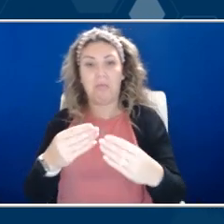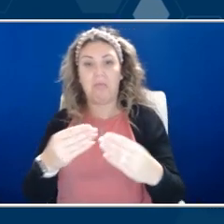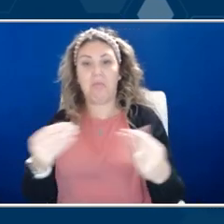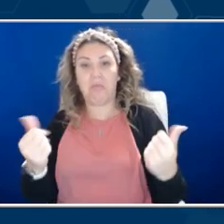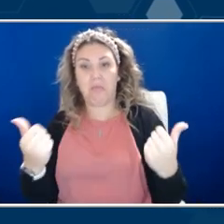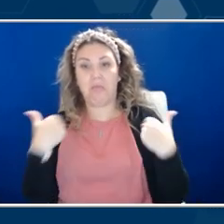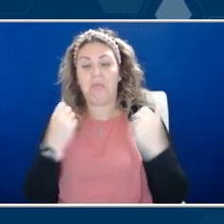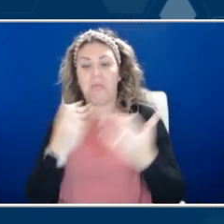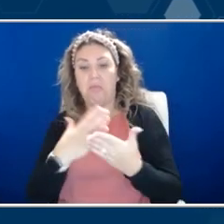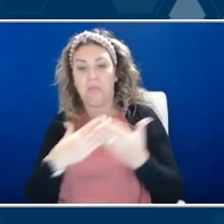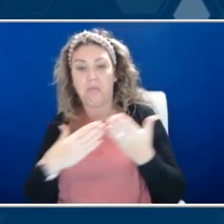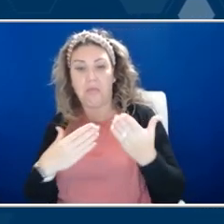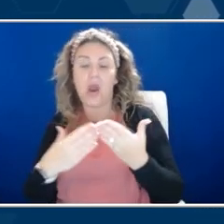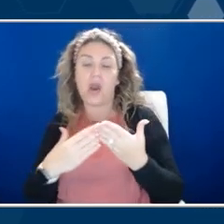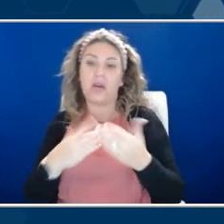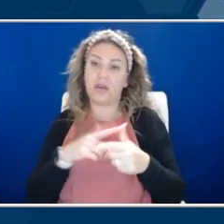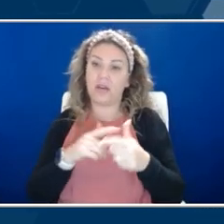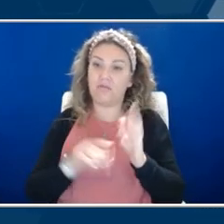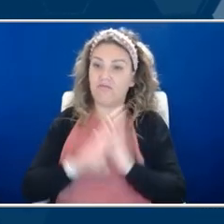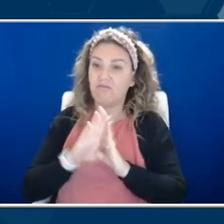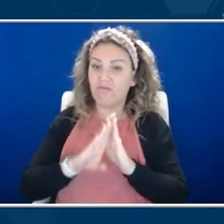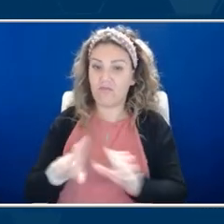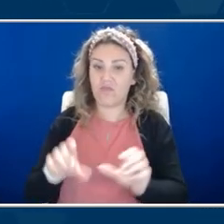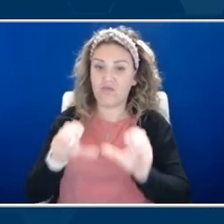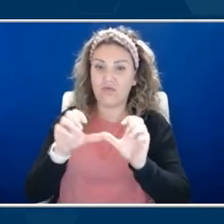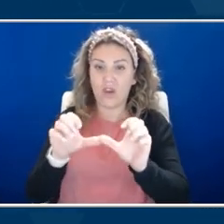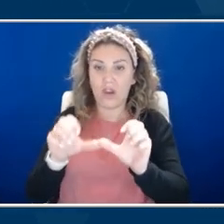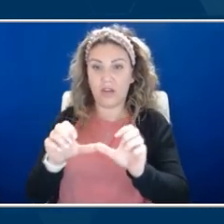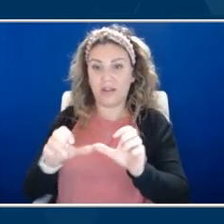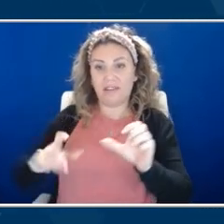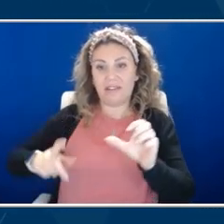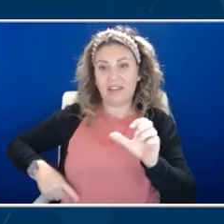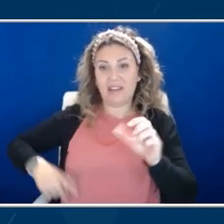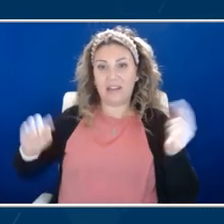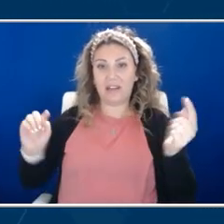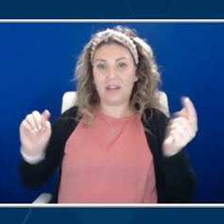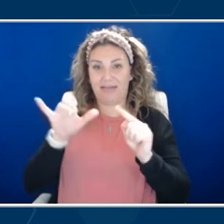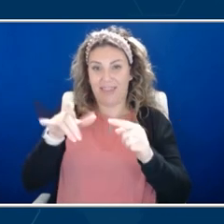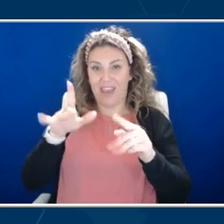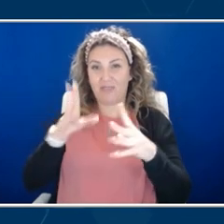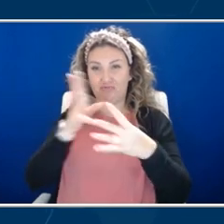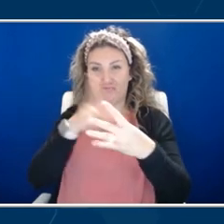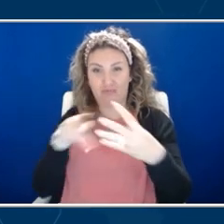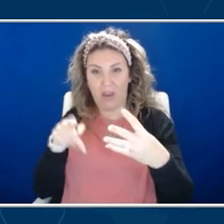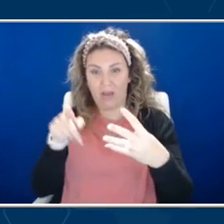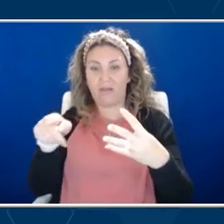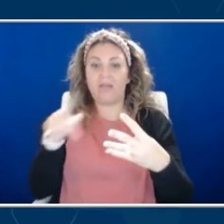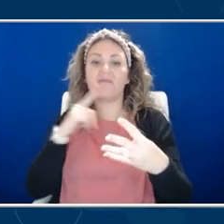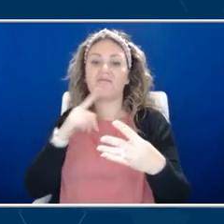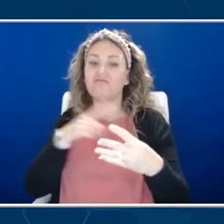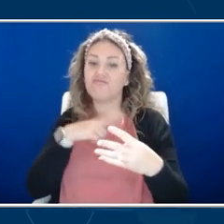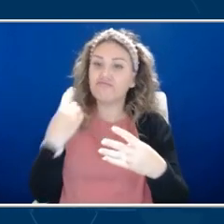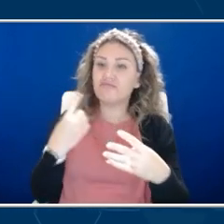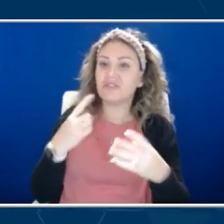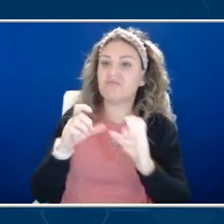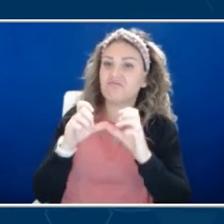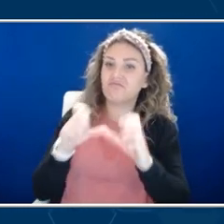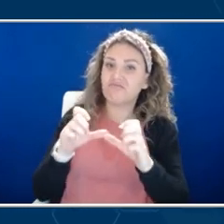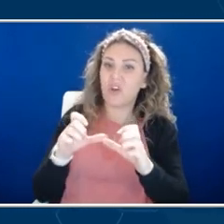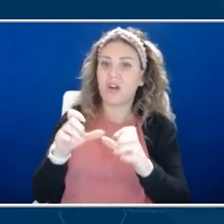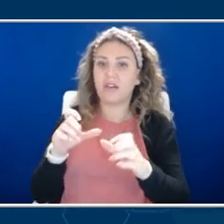chronic kidney injury, which is what's shown on this graphic. So there's a risk of chronic kidney disease that proceeds over